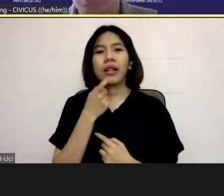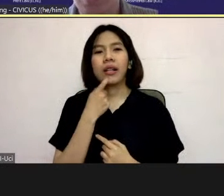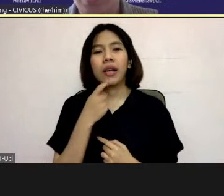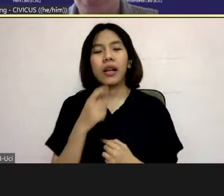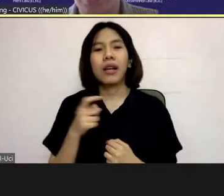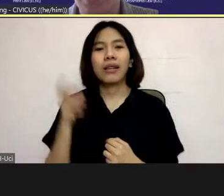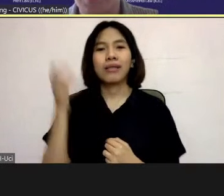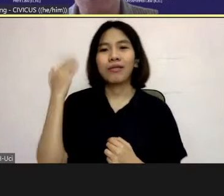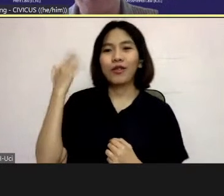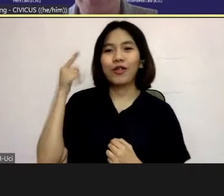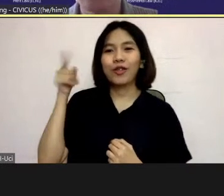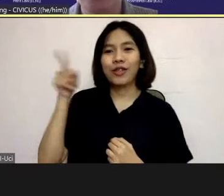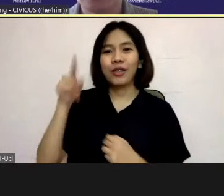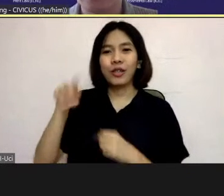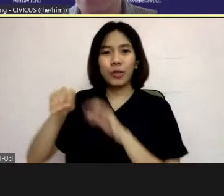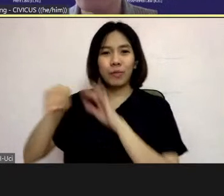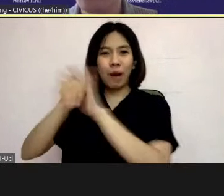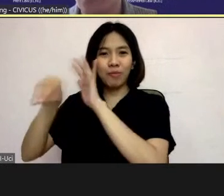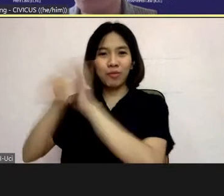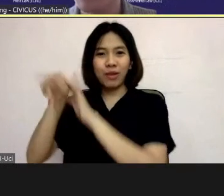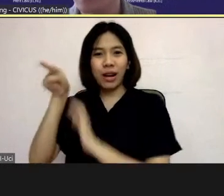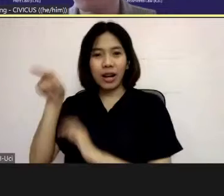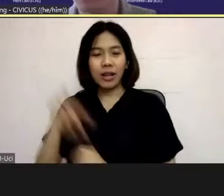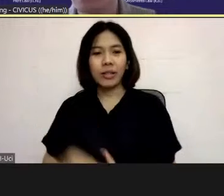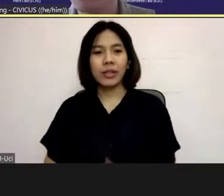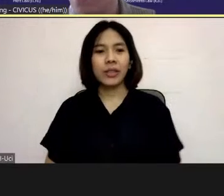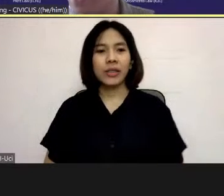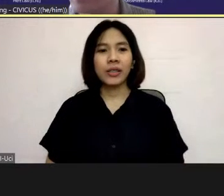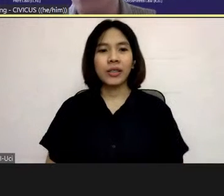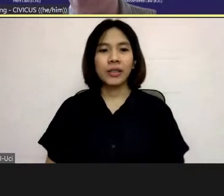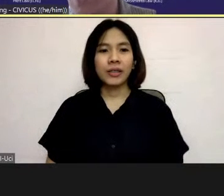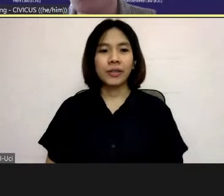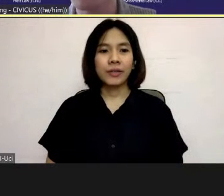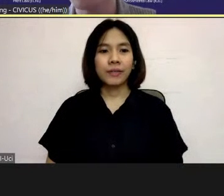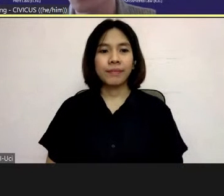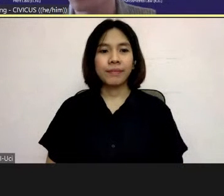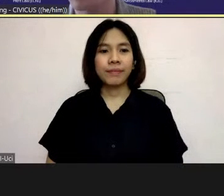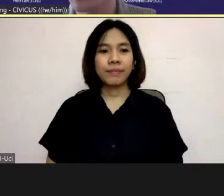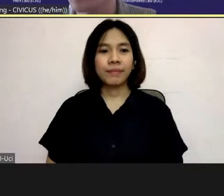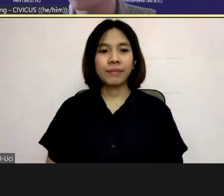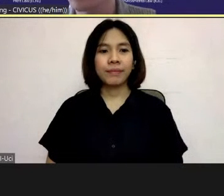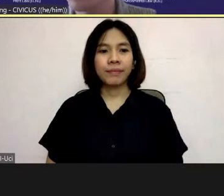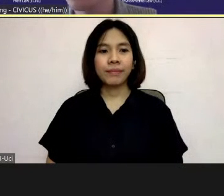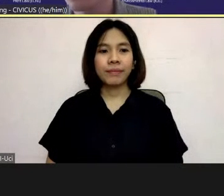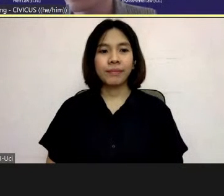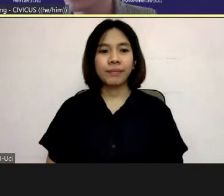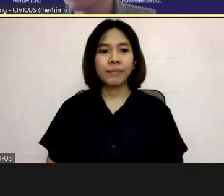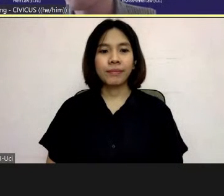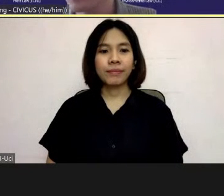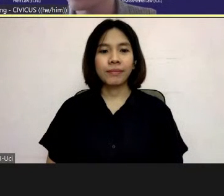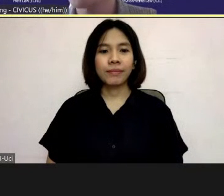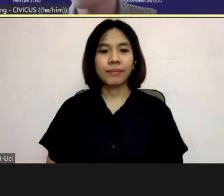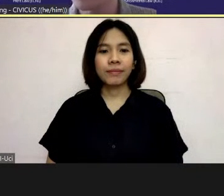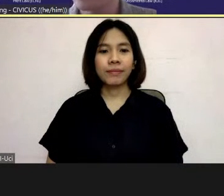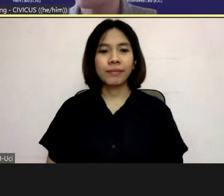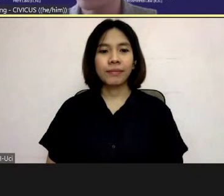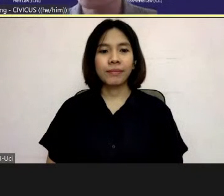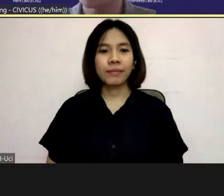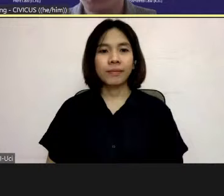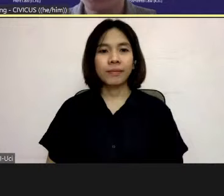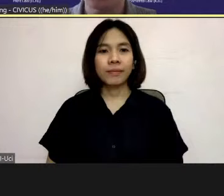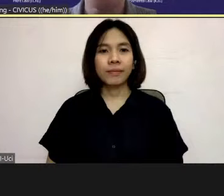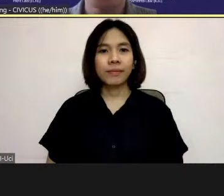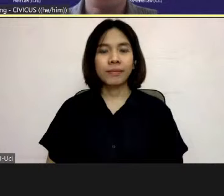to exercise excessive force against various protests, including those against Omnibus Law Cipta Kerja